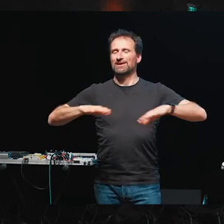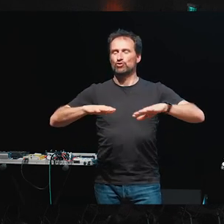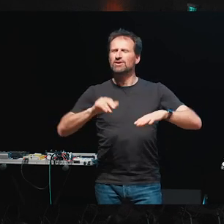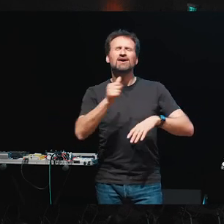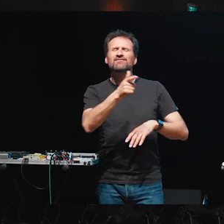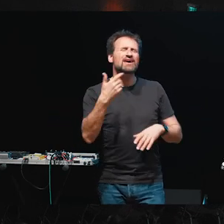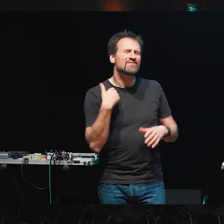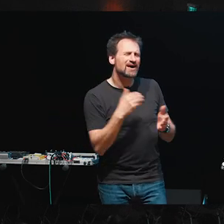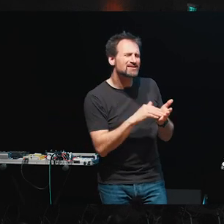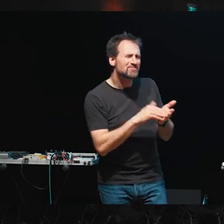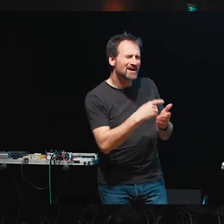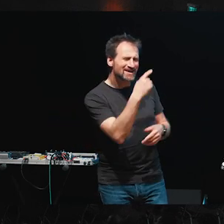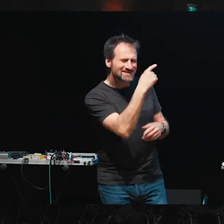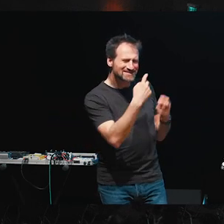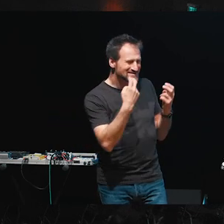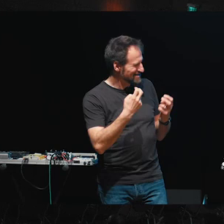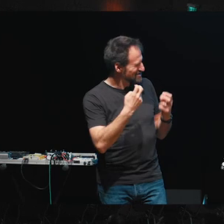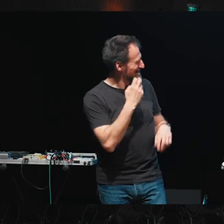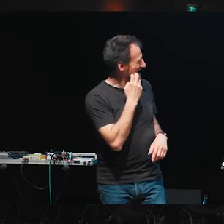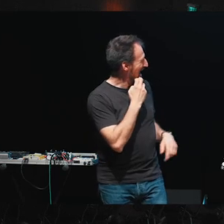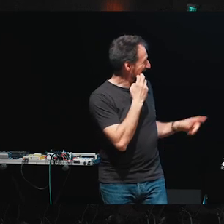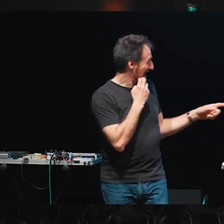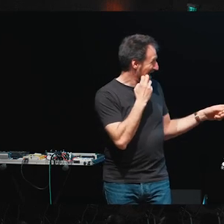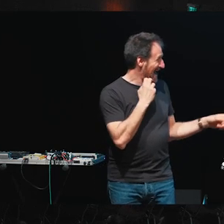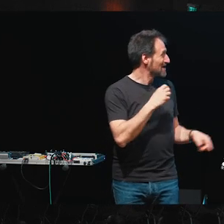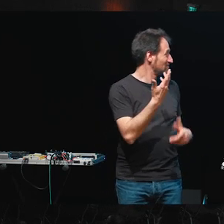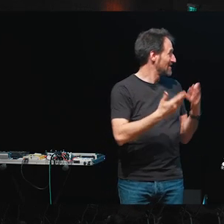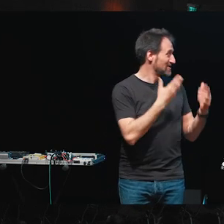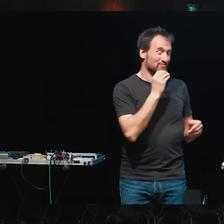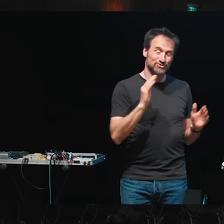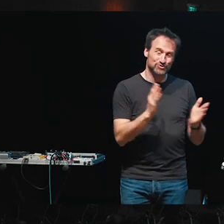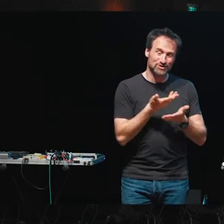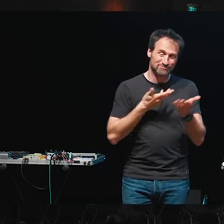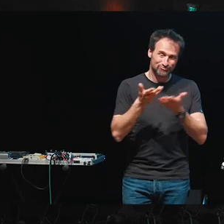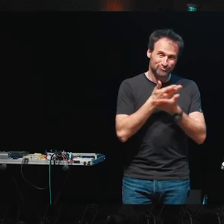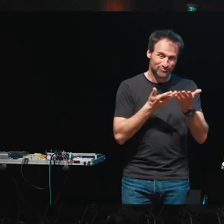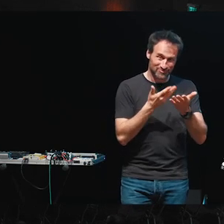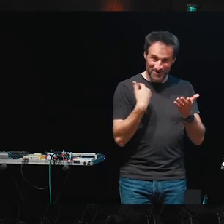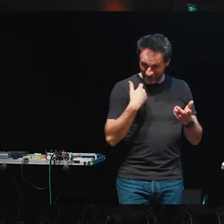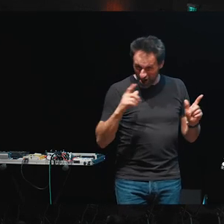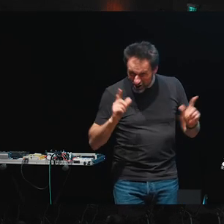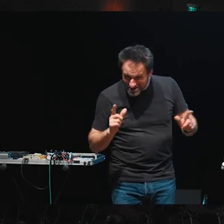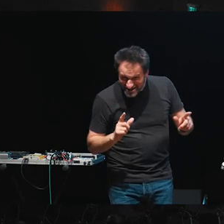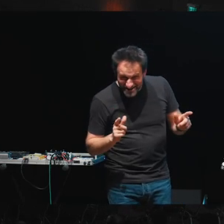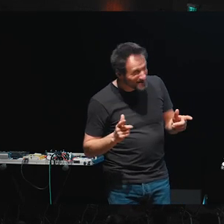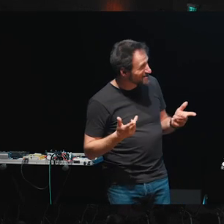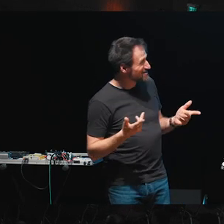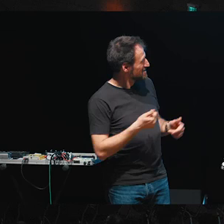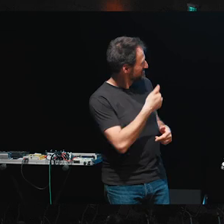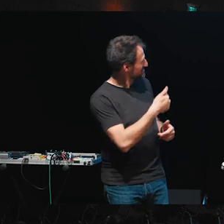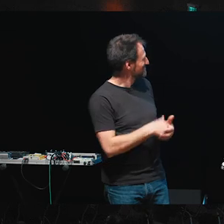session? You've been in the session? Maybe you want to share a little bit? Was it that fun?